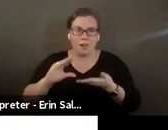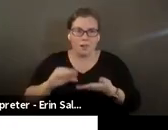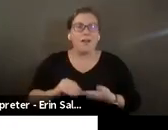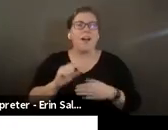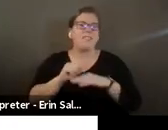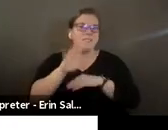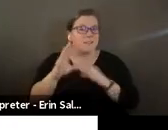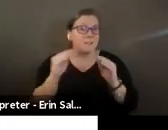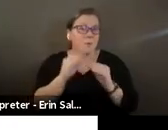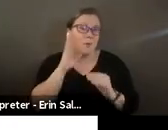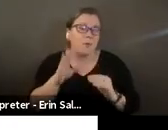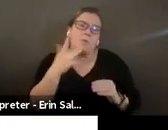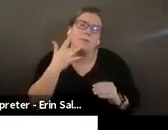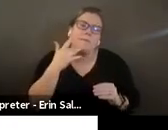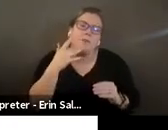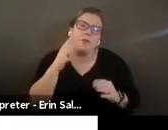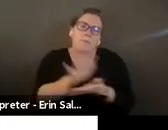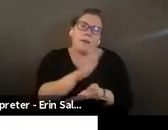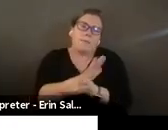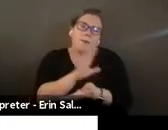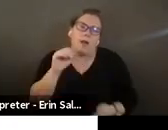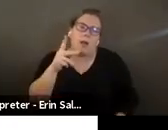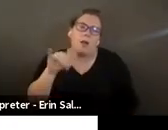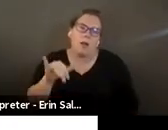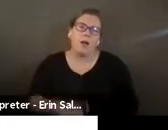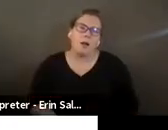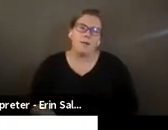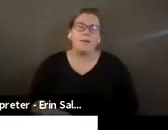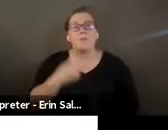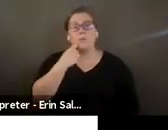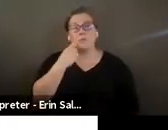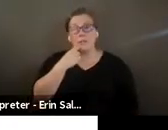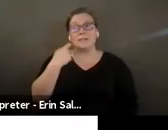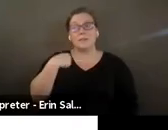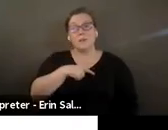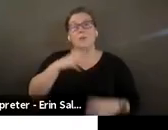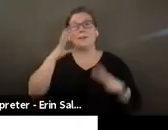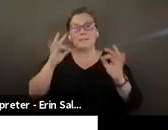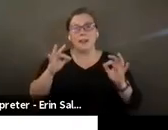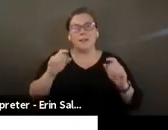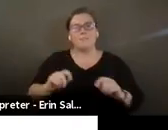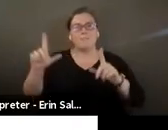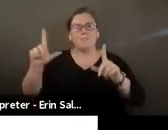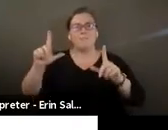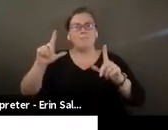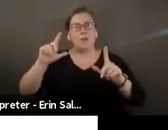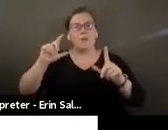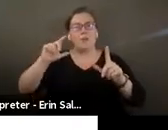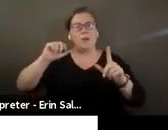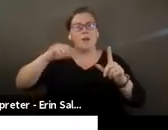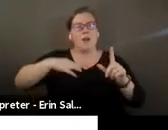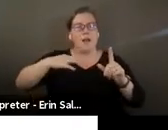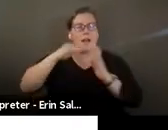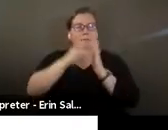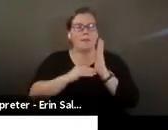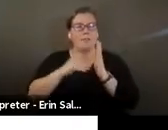copies, but we have recently decided to put our application for the iPad on our website. So